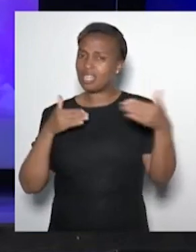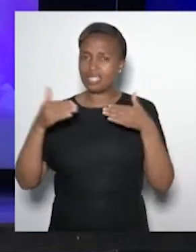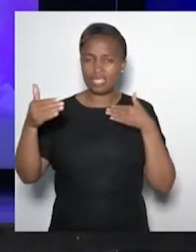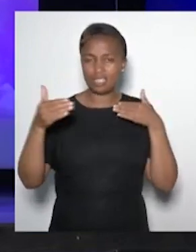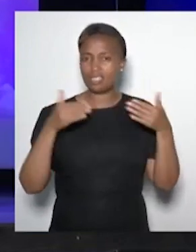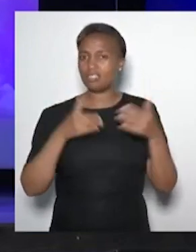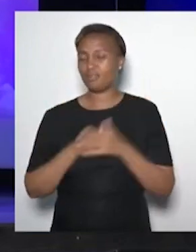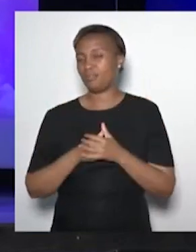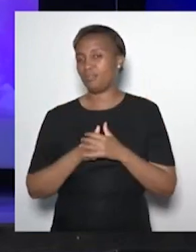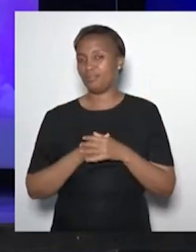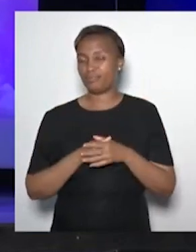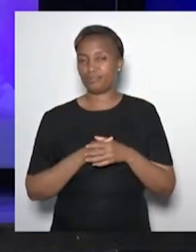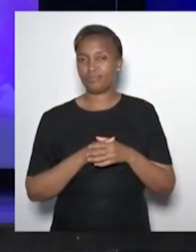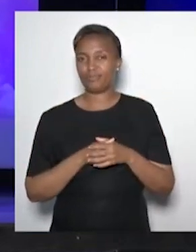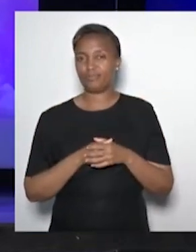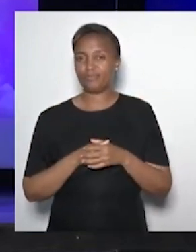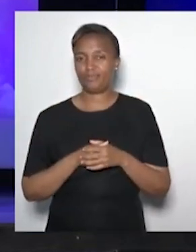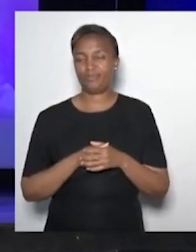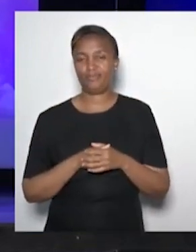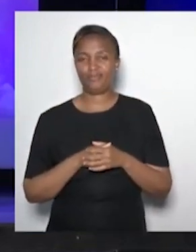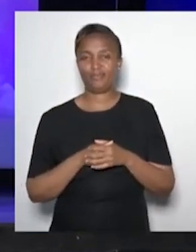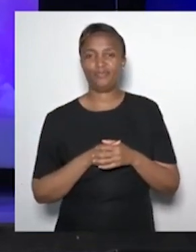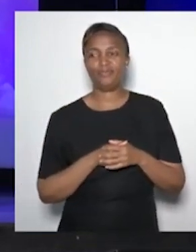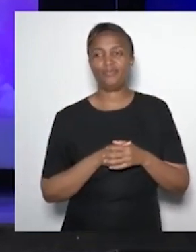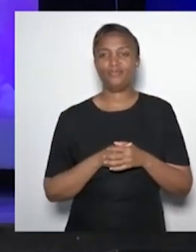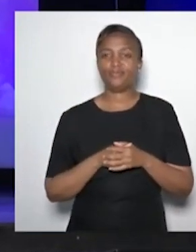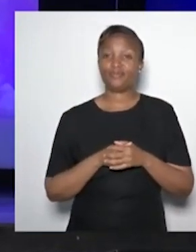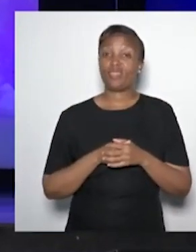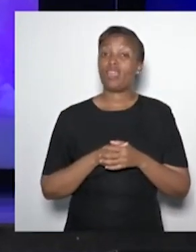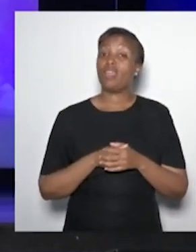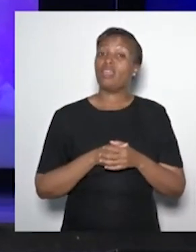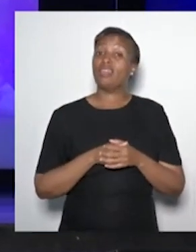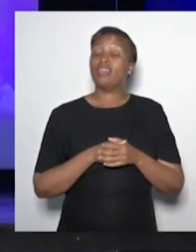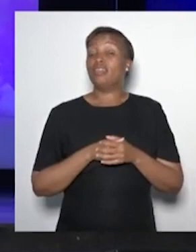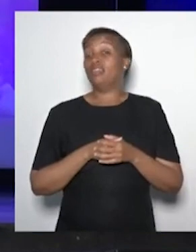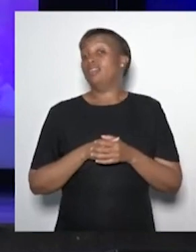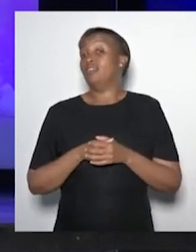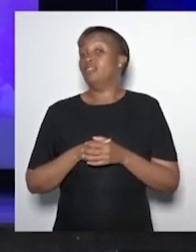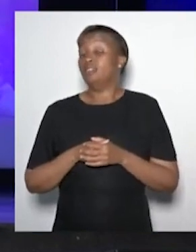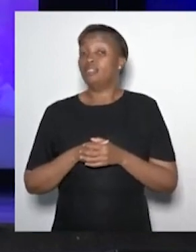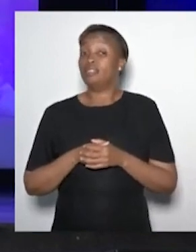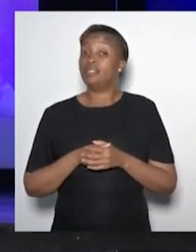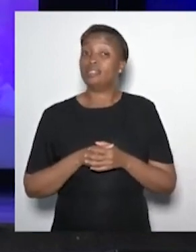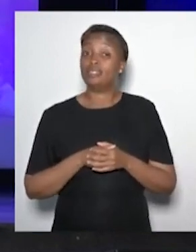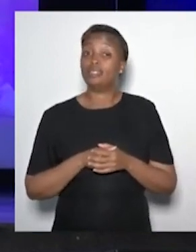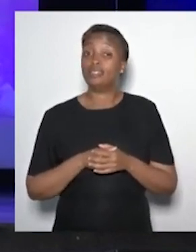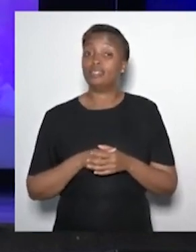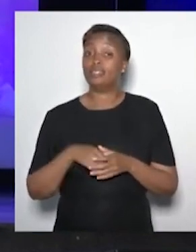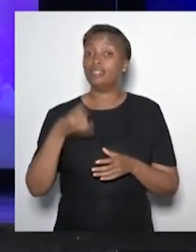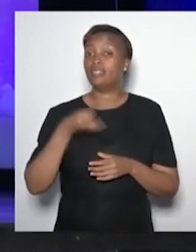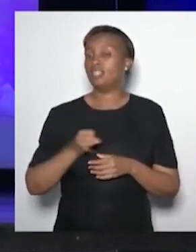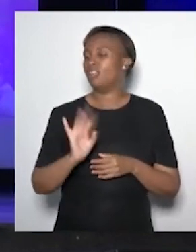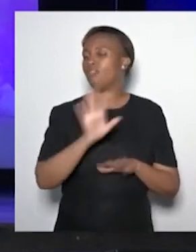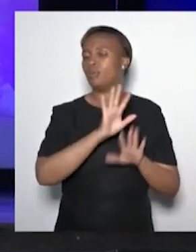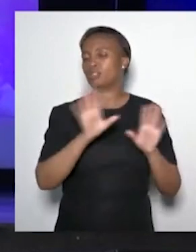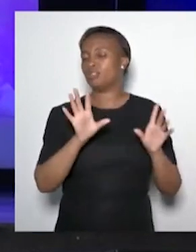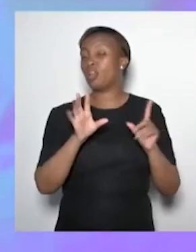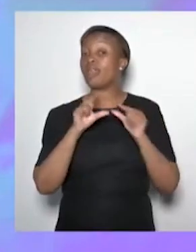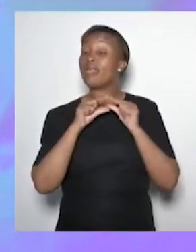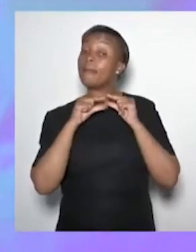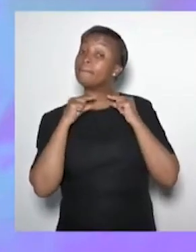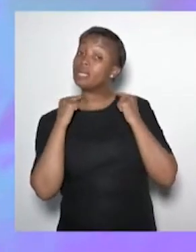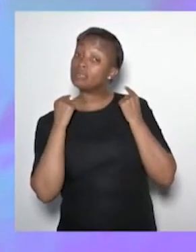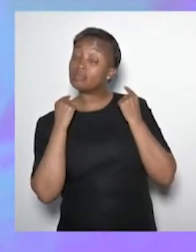If I was not a clerical